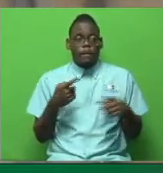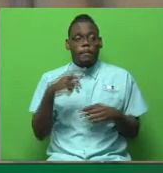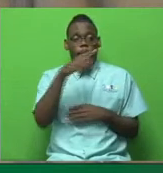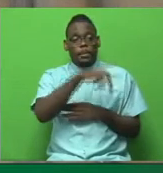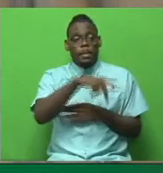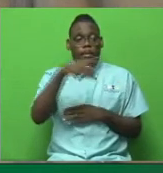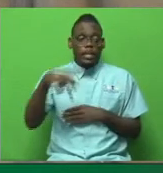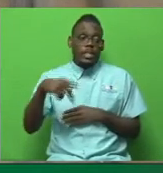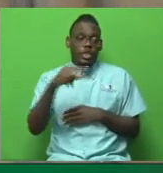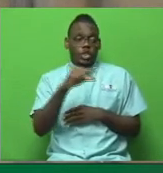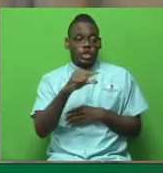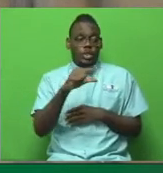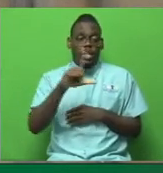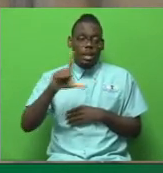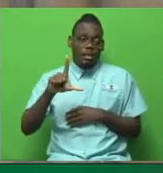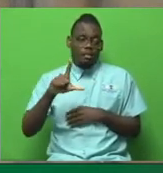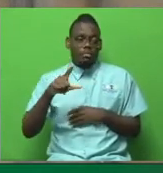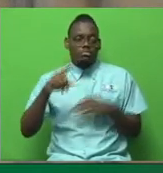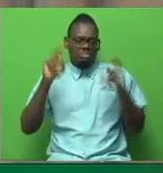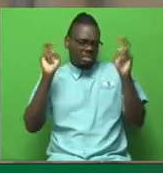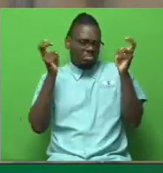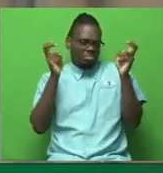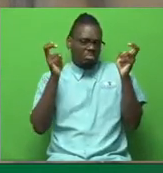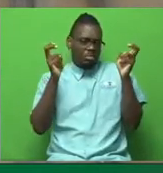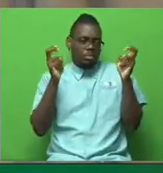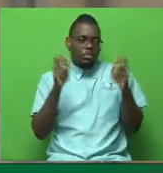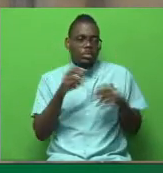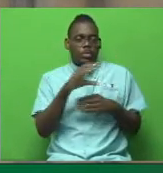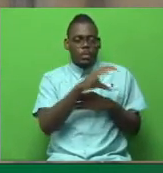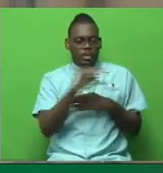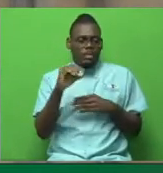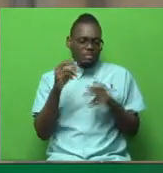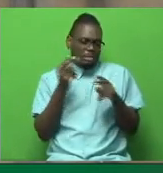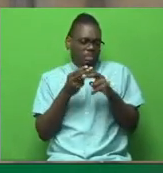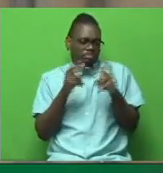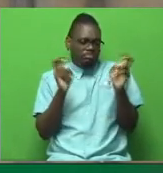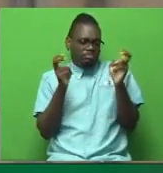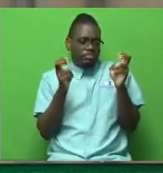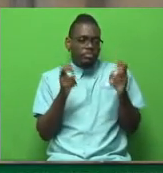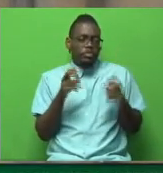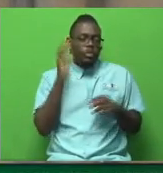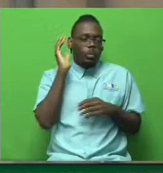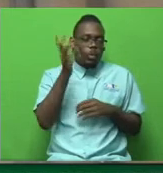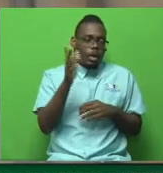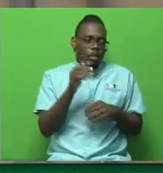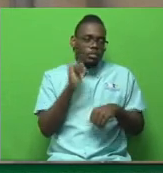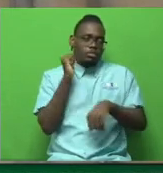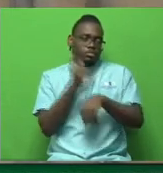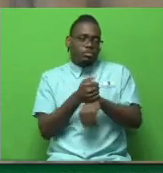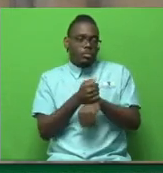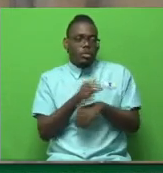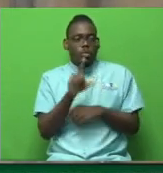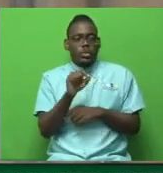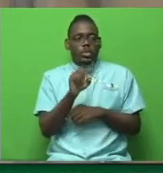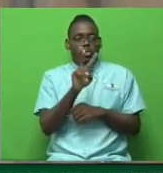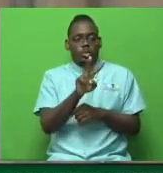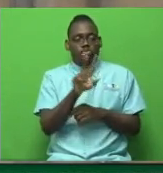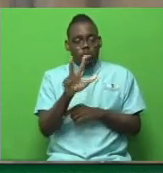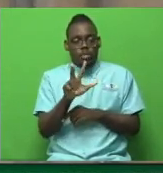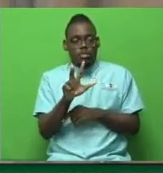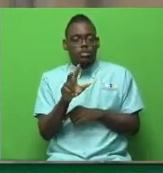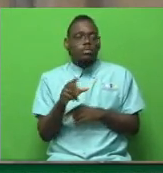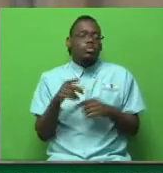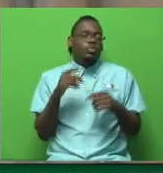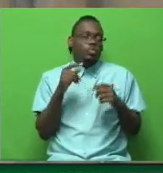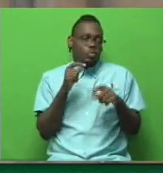processors gas processors limited will be installed by 2023 so Northwest will have their